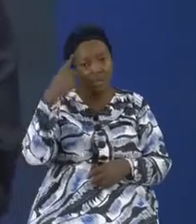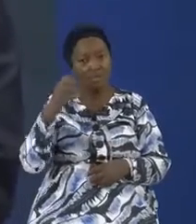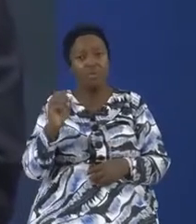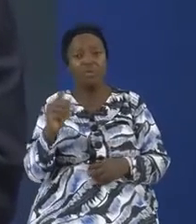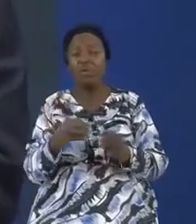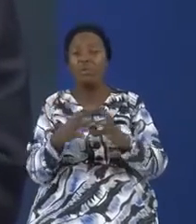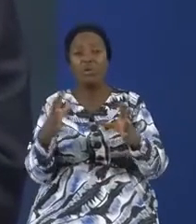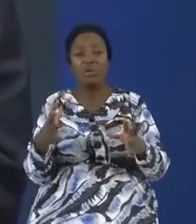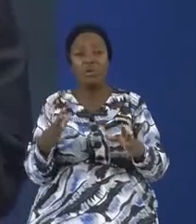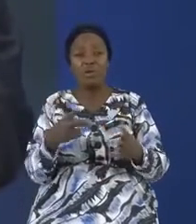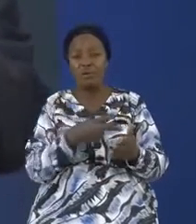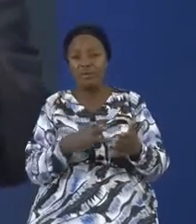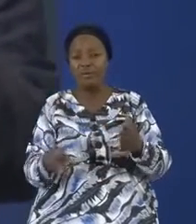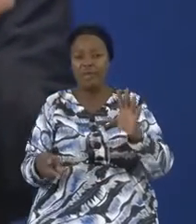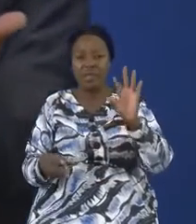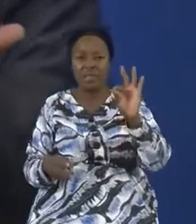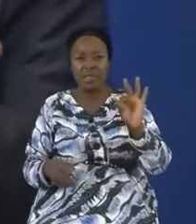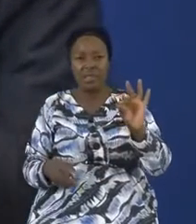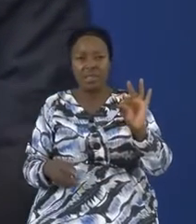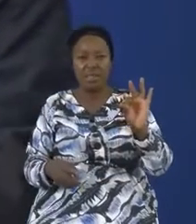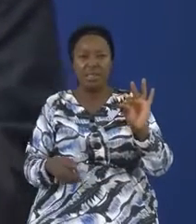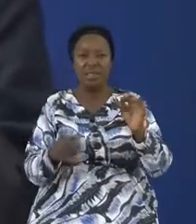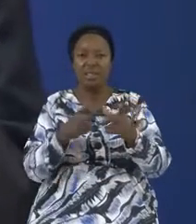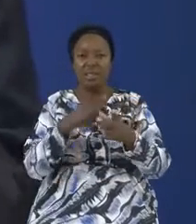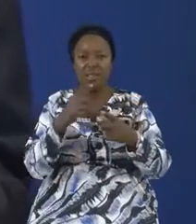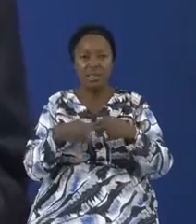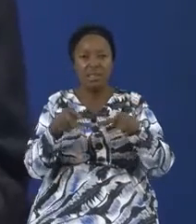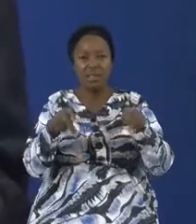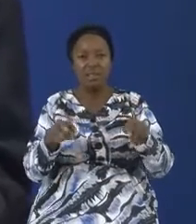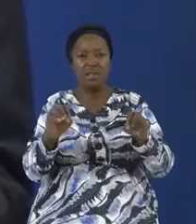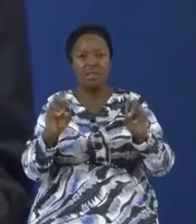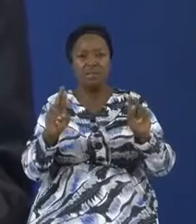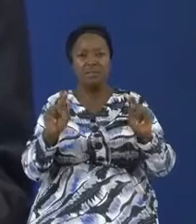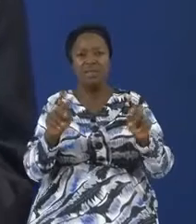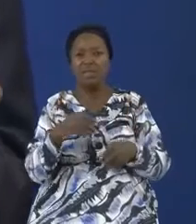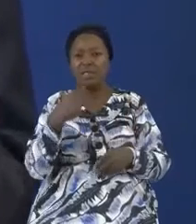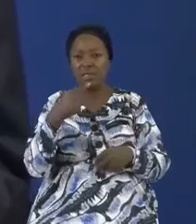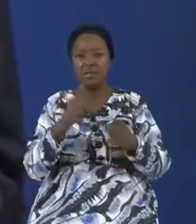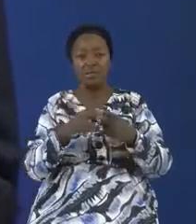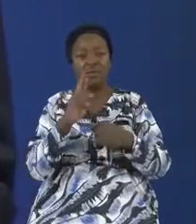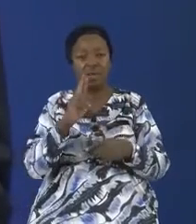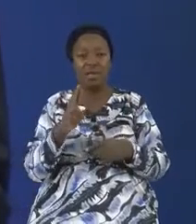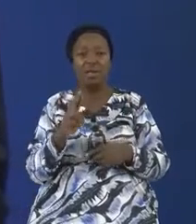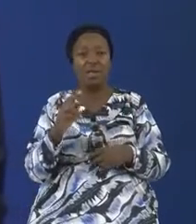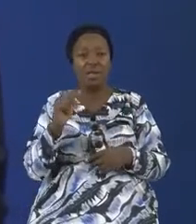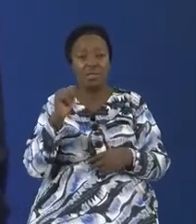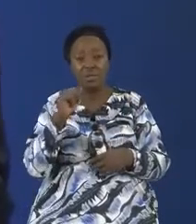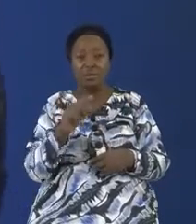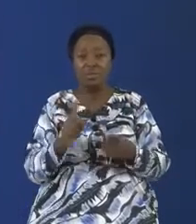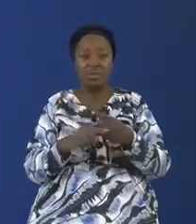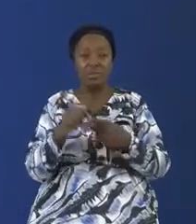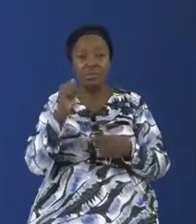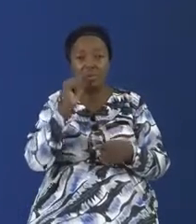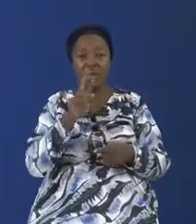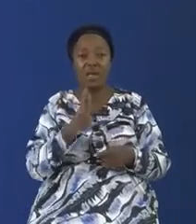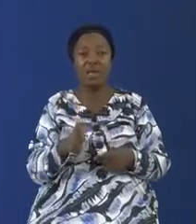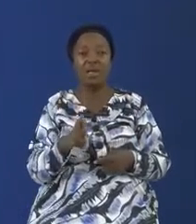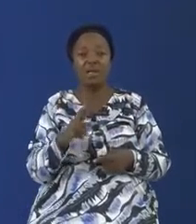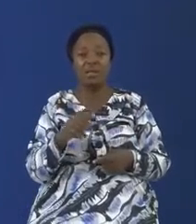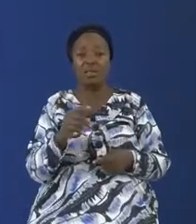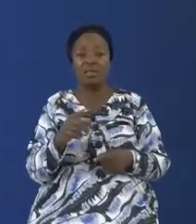Verse 9. Then Peter said unto her, how is it that she